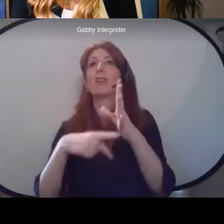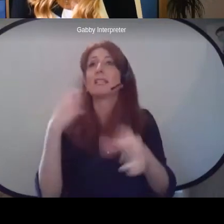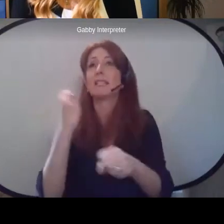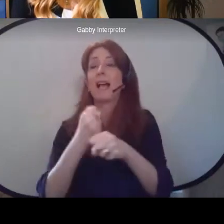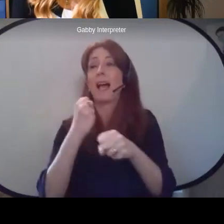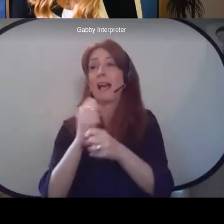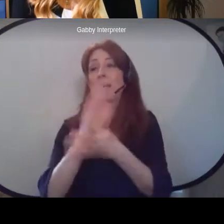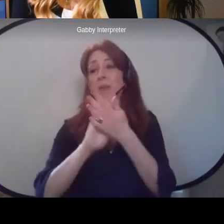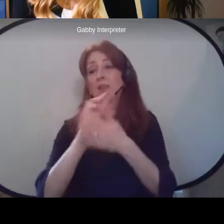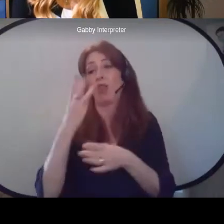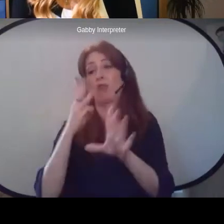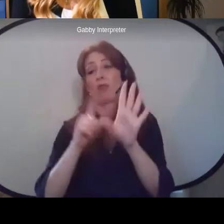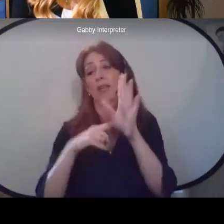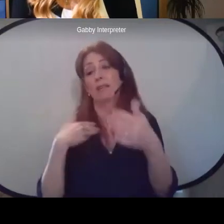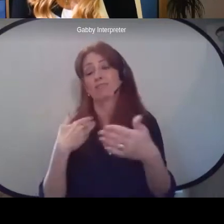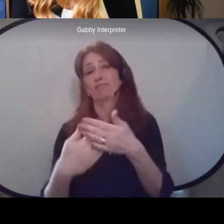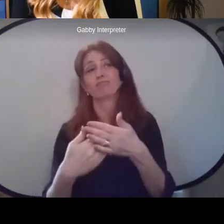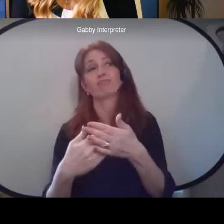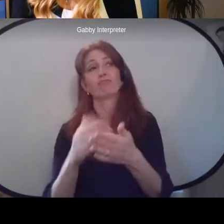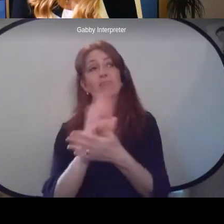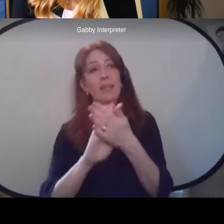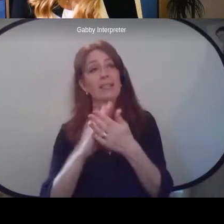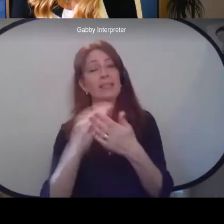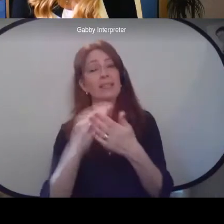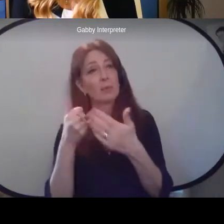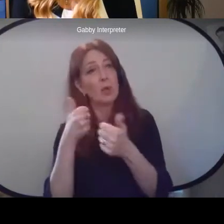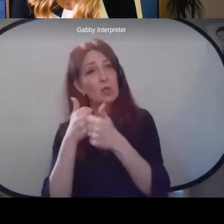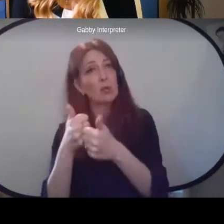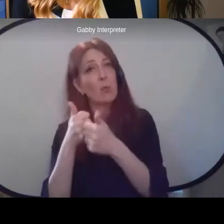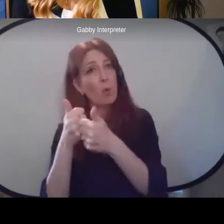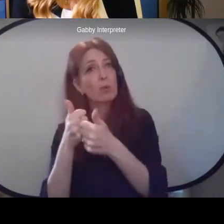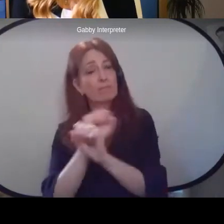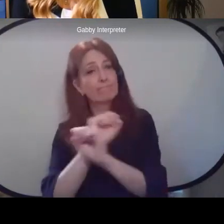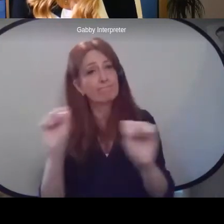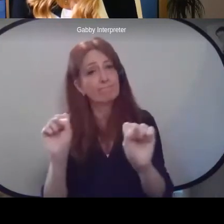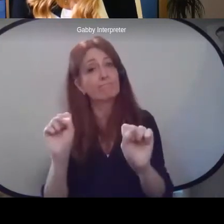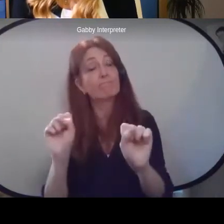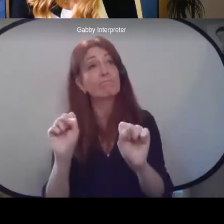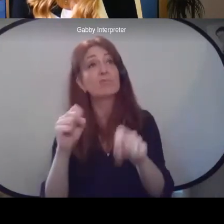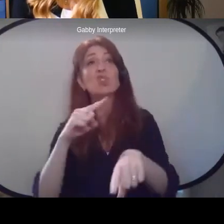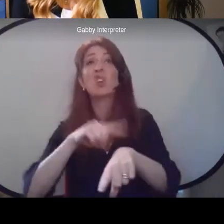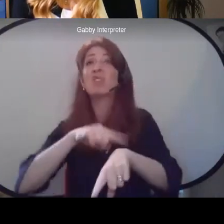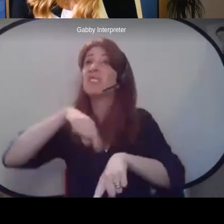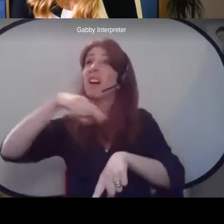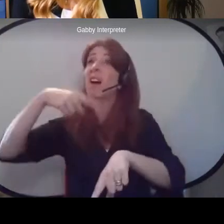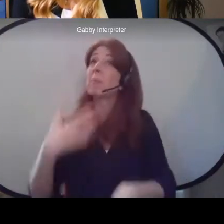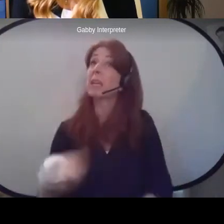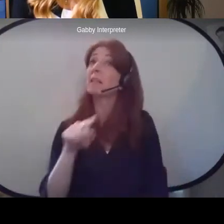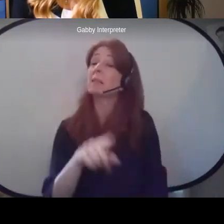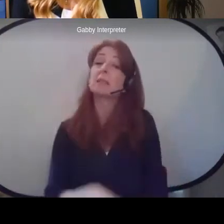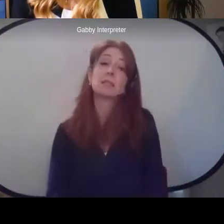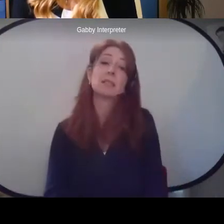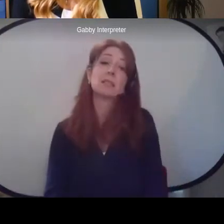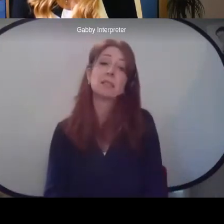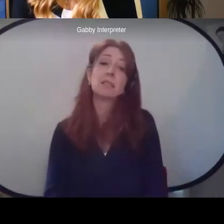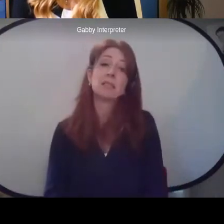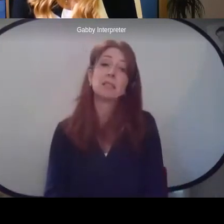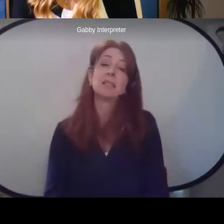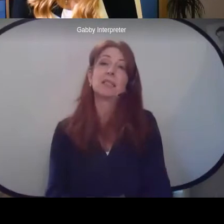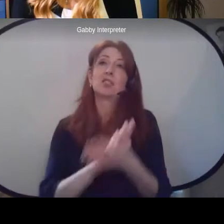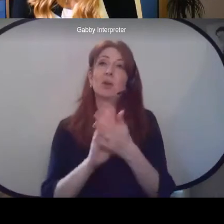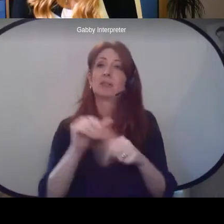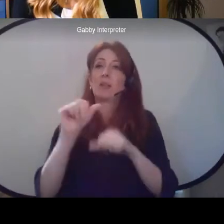that we've sort of been commissioning and supporting them, you know, it's taken time, and it's the program